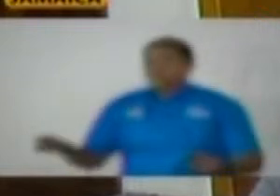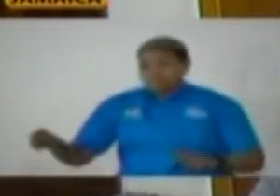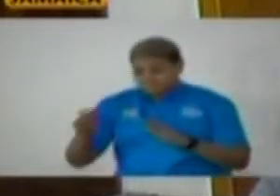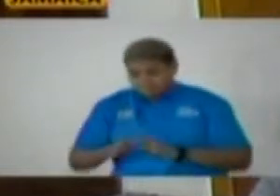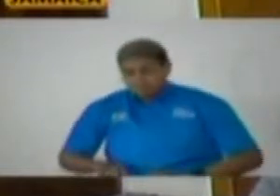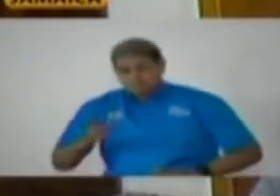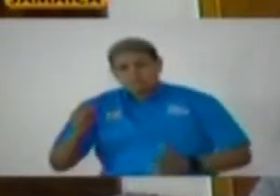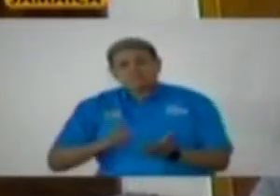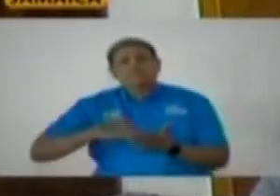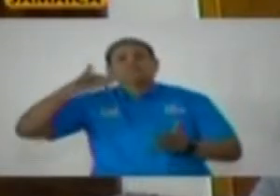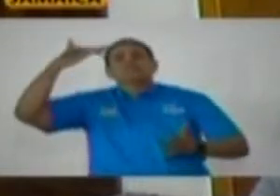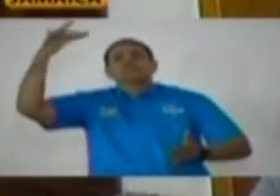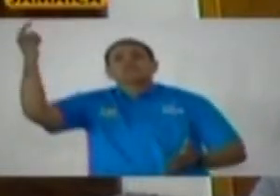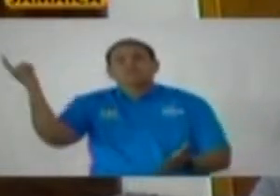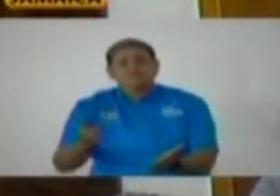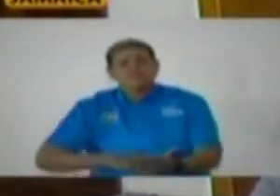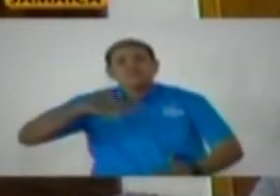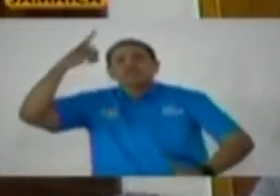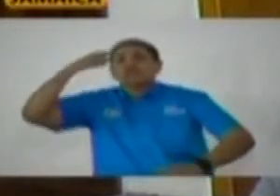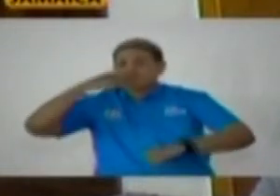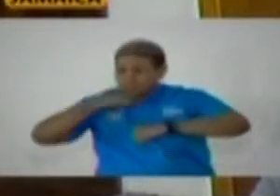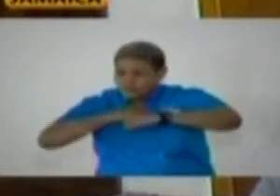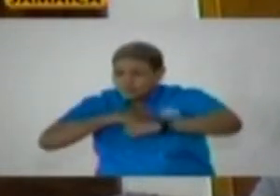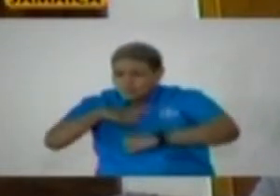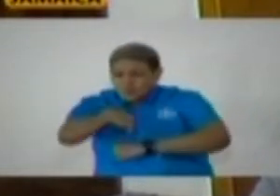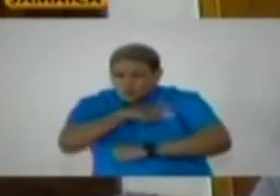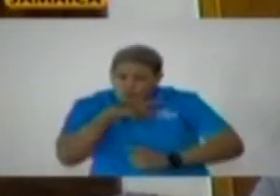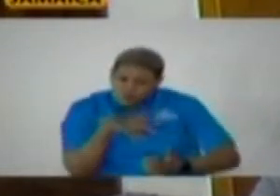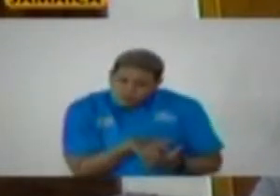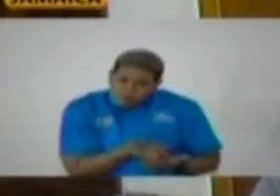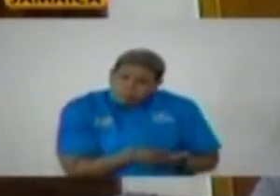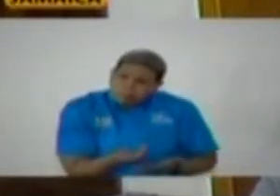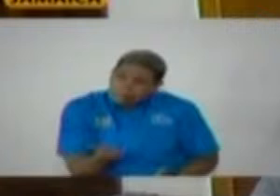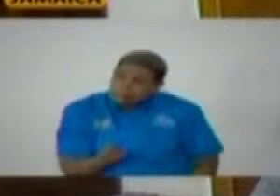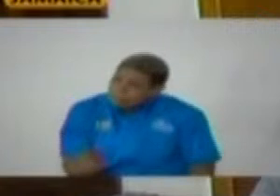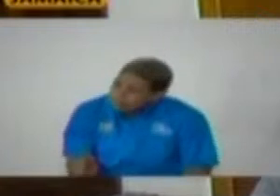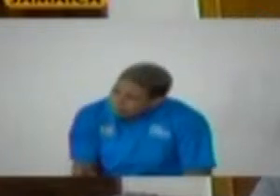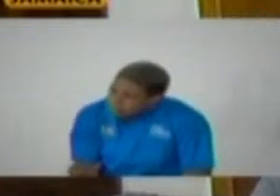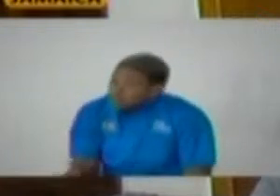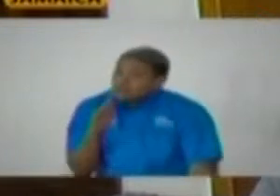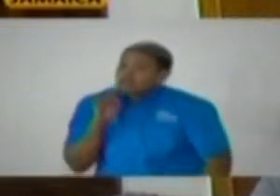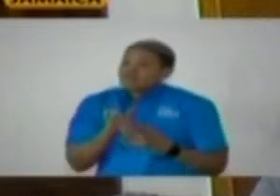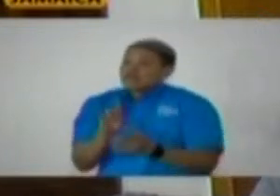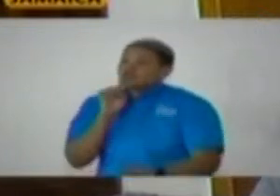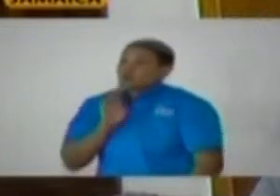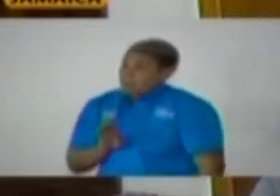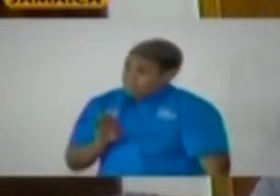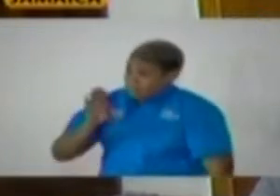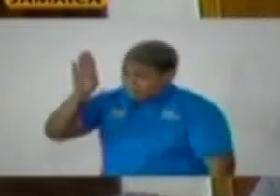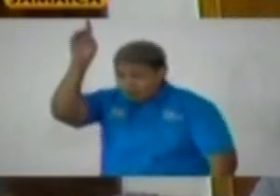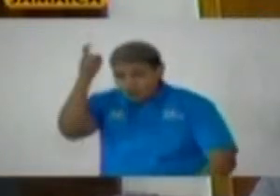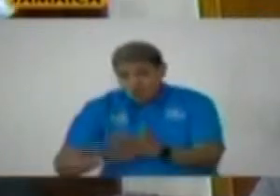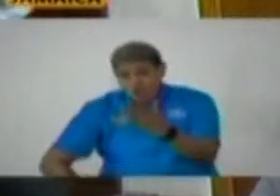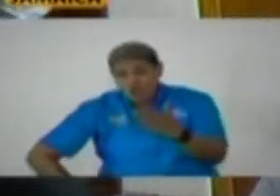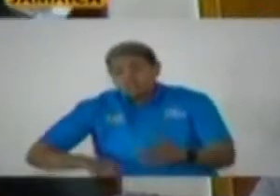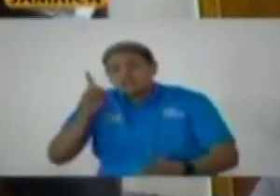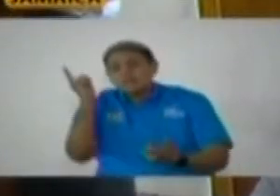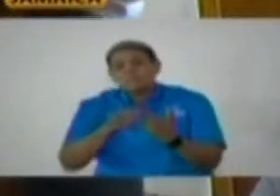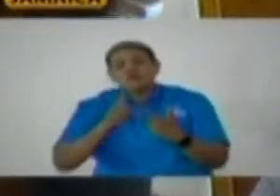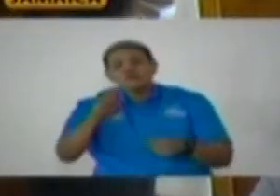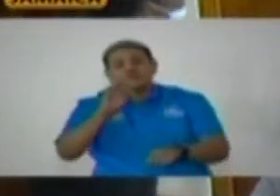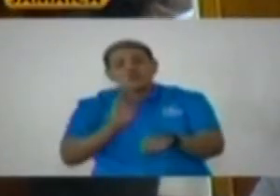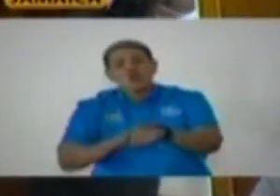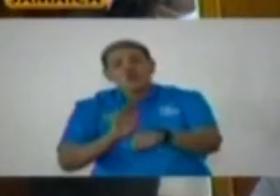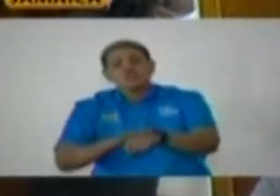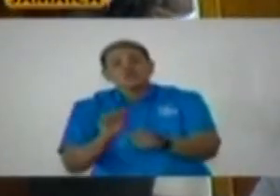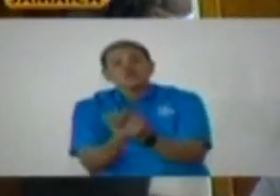done periodically to protect the most vulnerable against the ravages of inflation, and it should include consultations